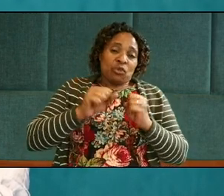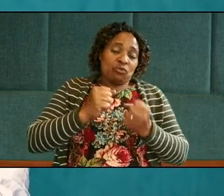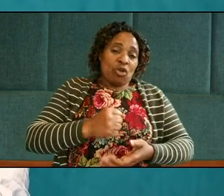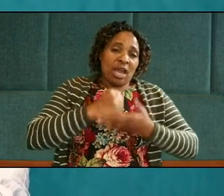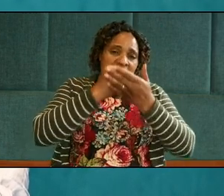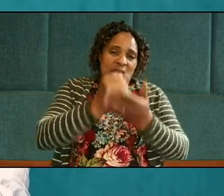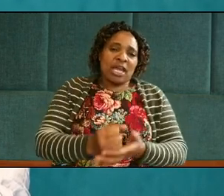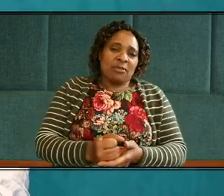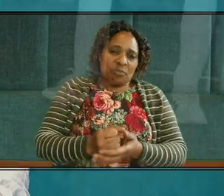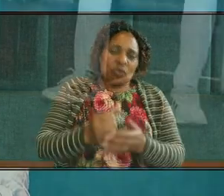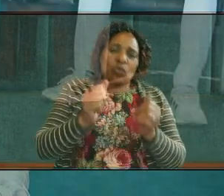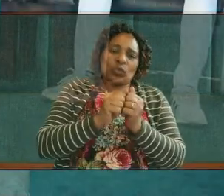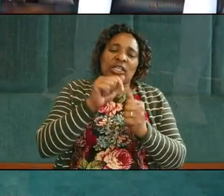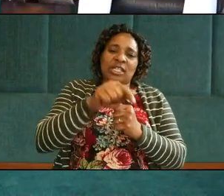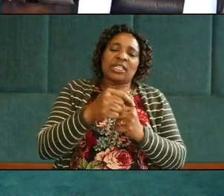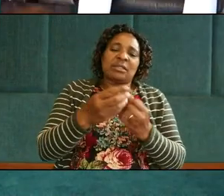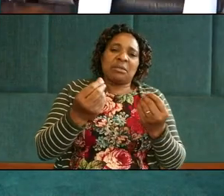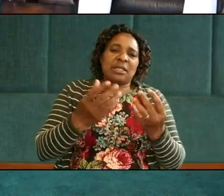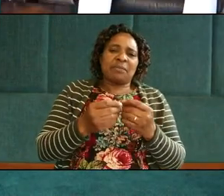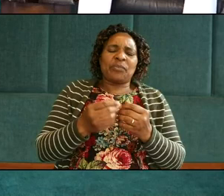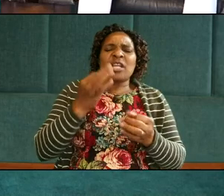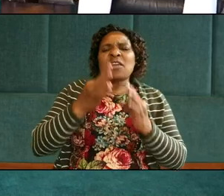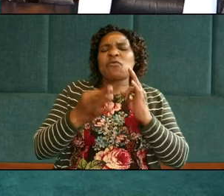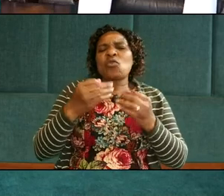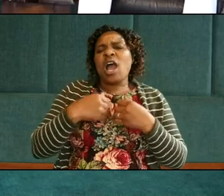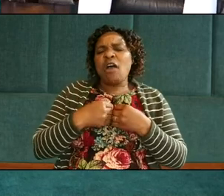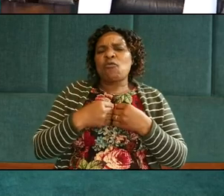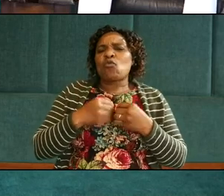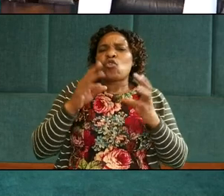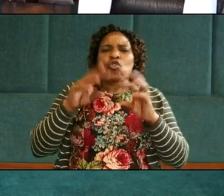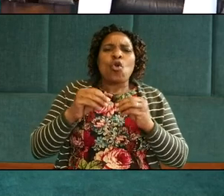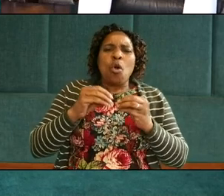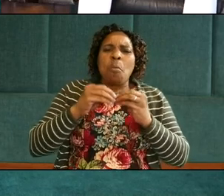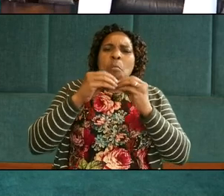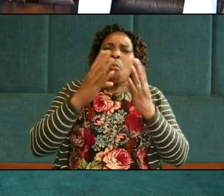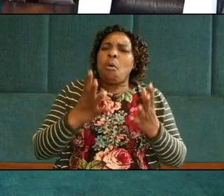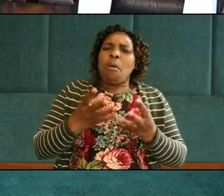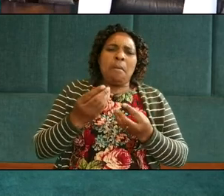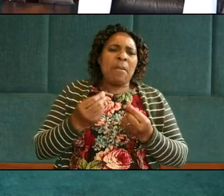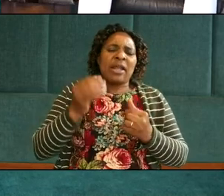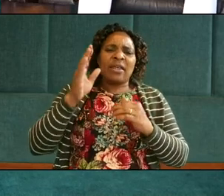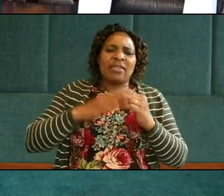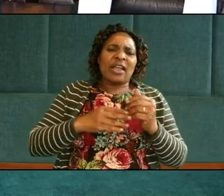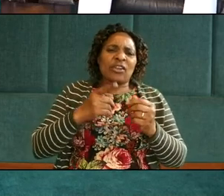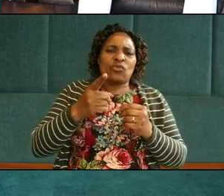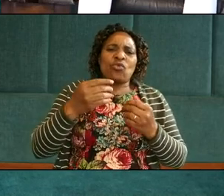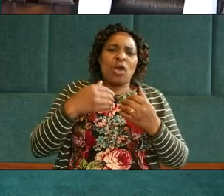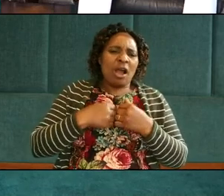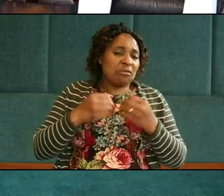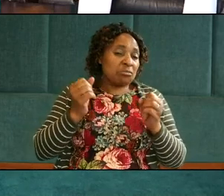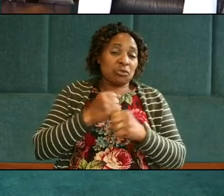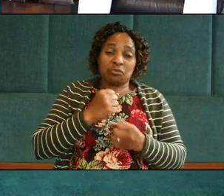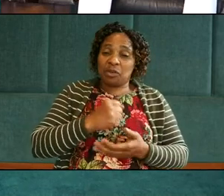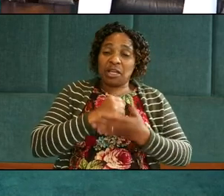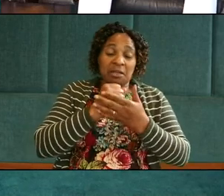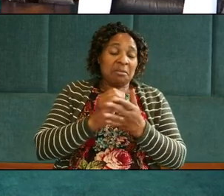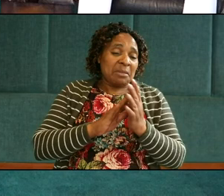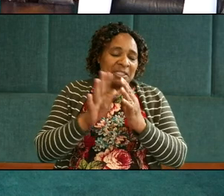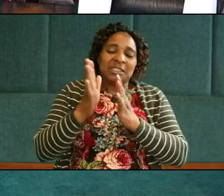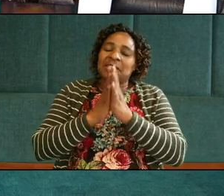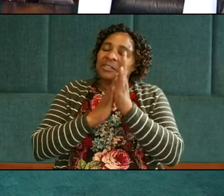money that you have. And if you had no more money than you need, then you would not be able to help them. Interesting.